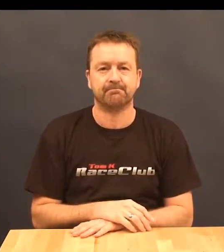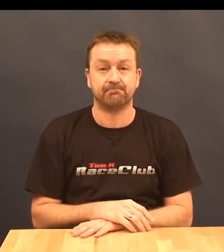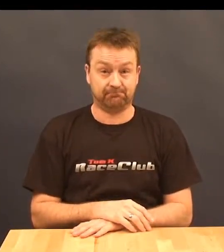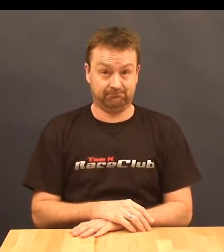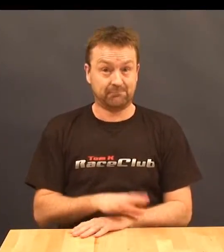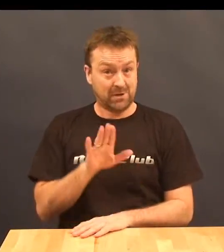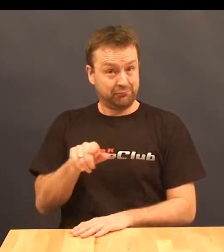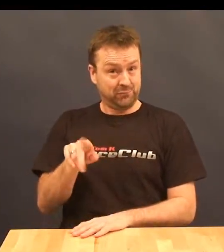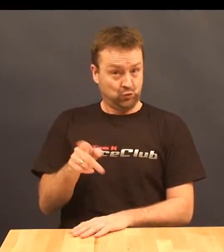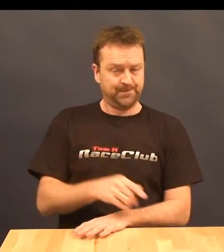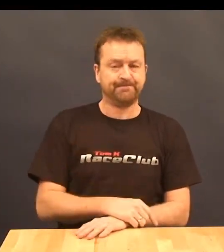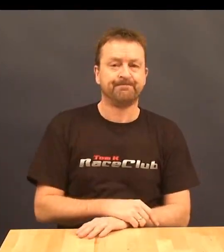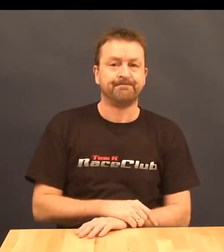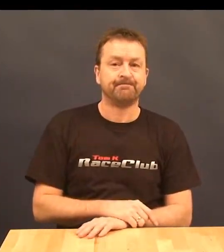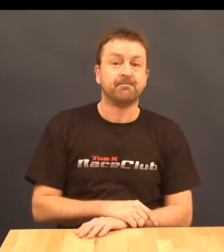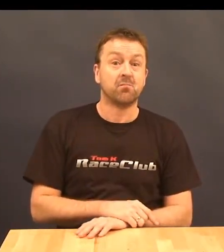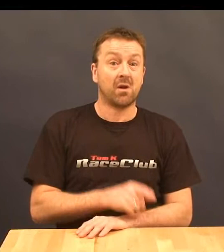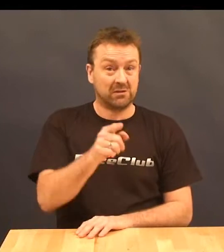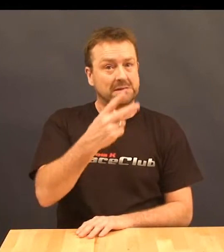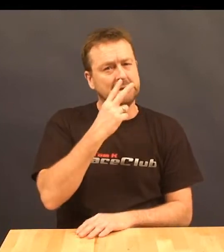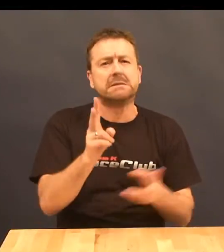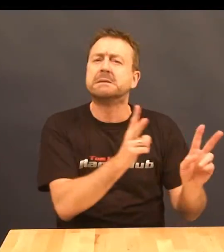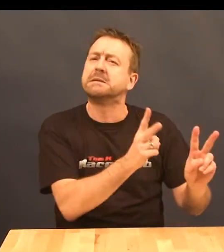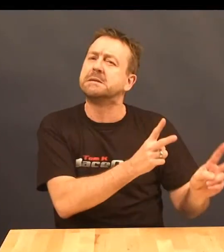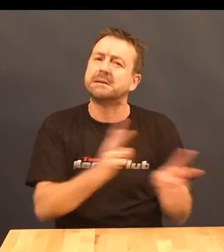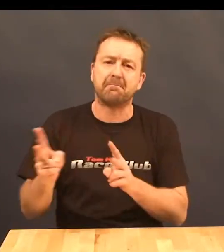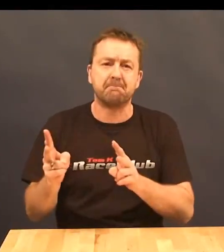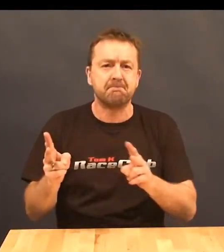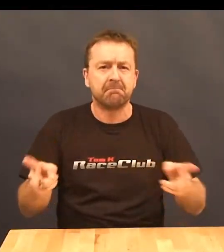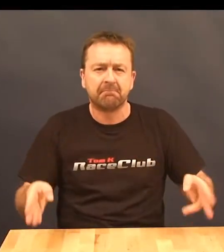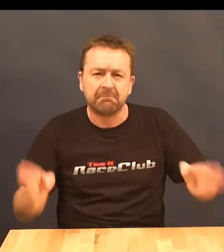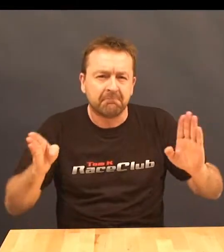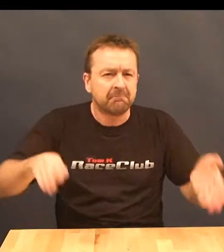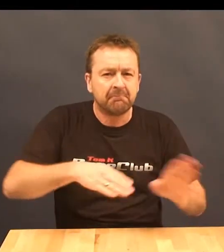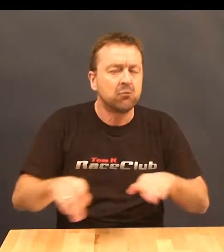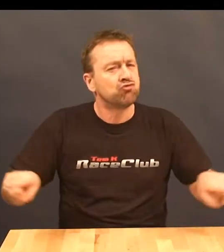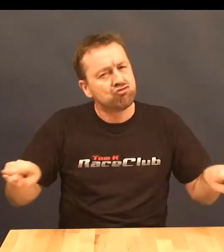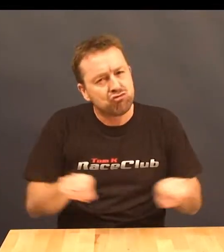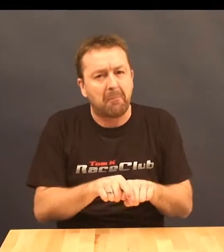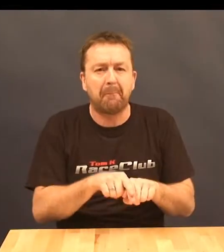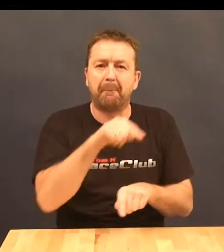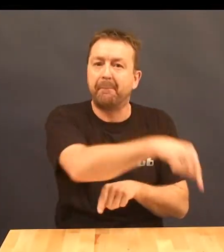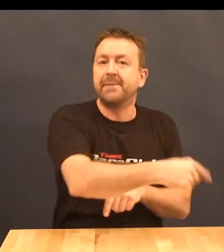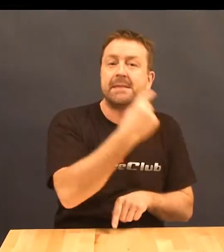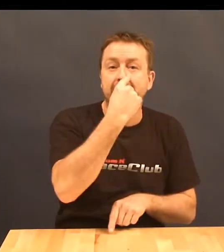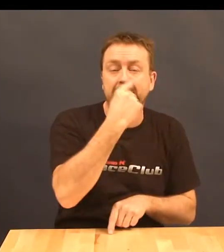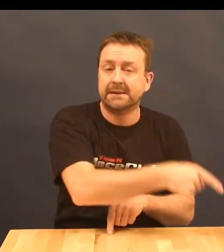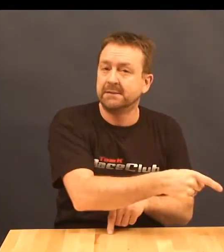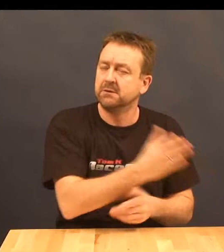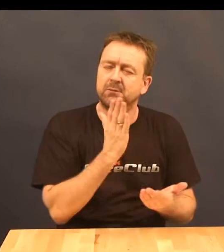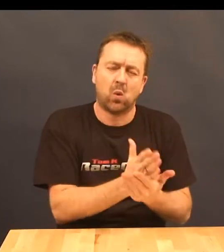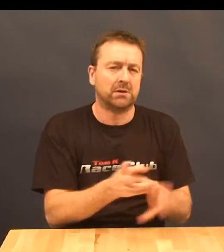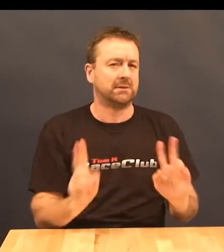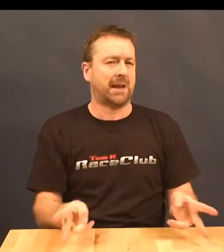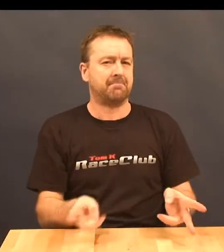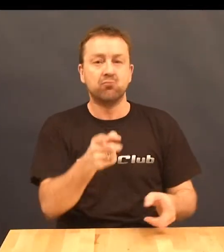That's right here, and you'll see a similar cutouts that do the same thing as we just saw in the nose. You'll